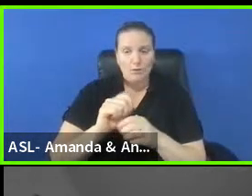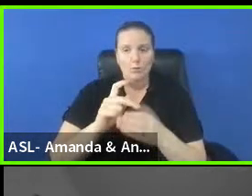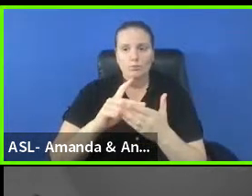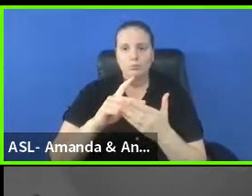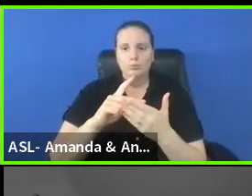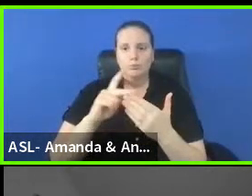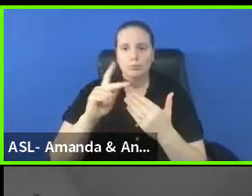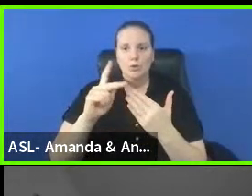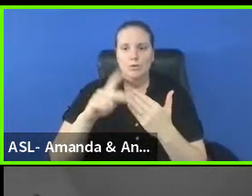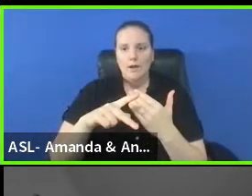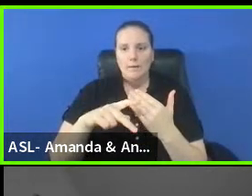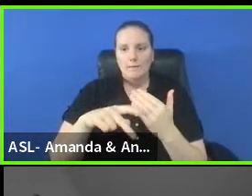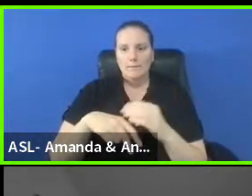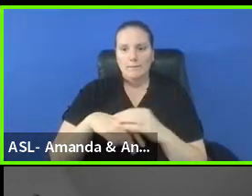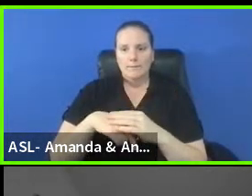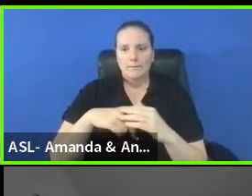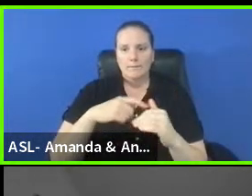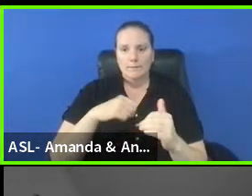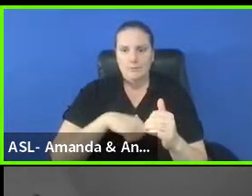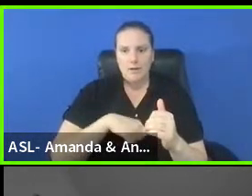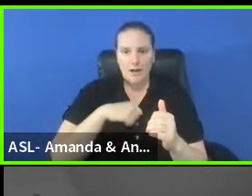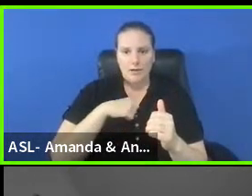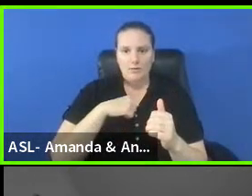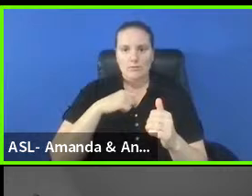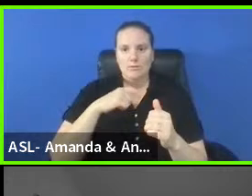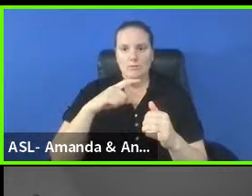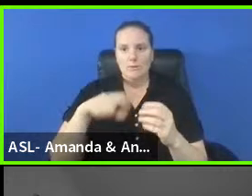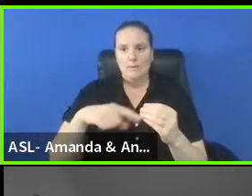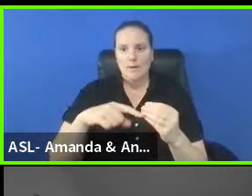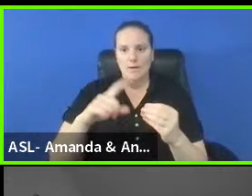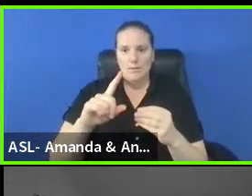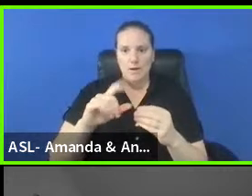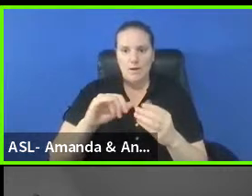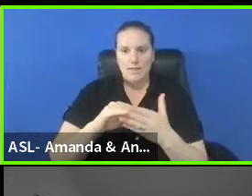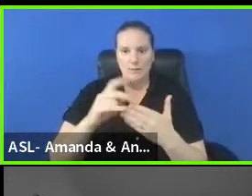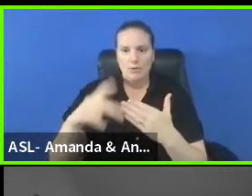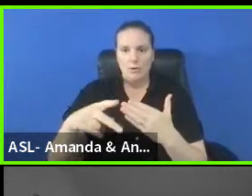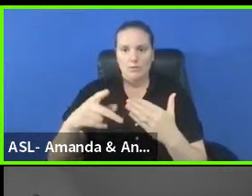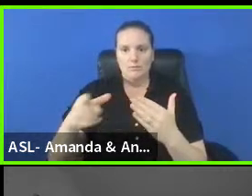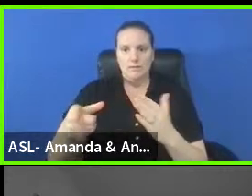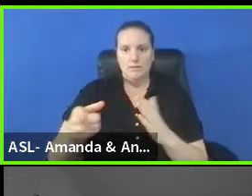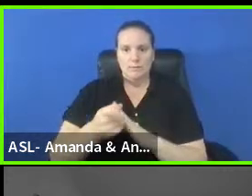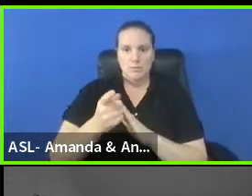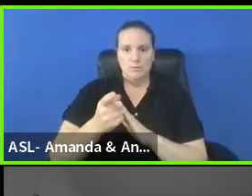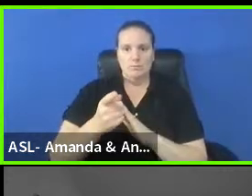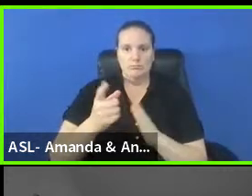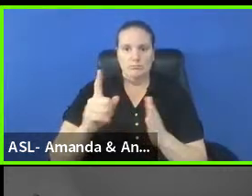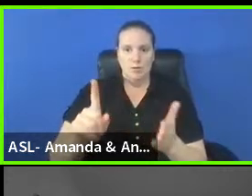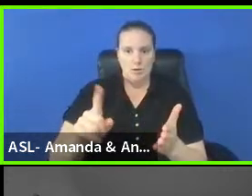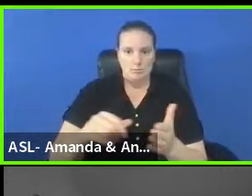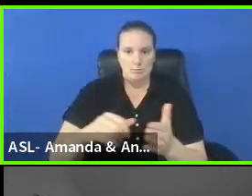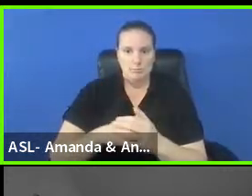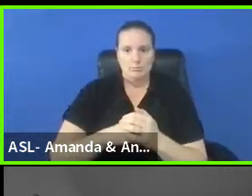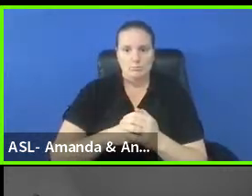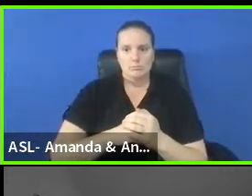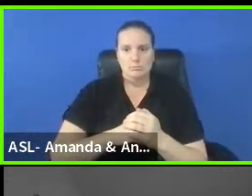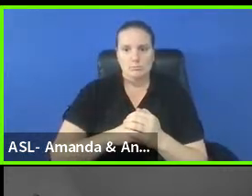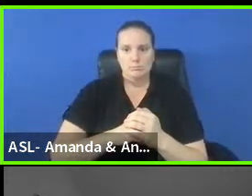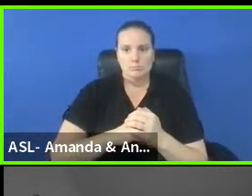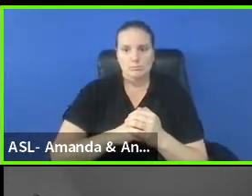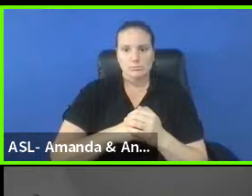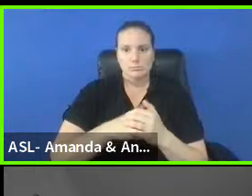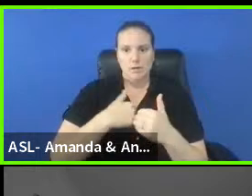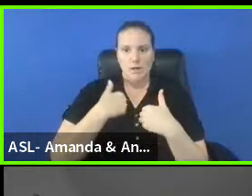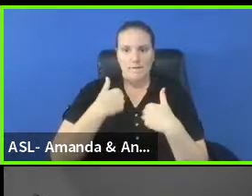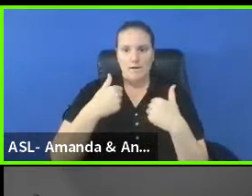program, pretty proud of where the program is in this moment. And there's an opportunity to